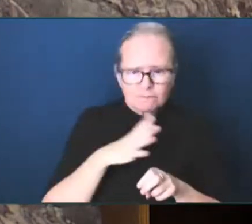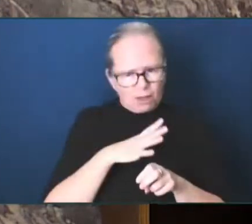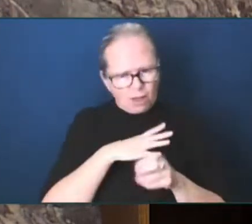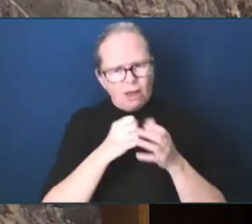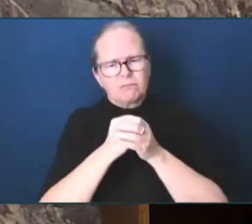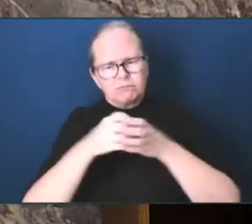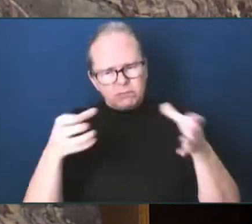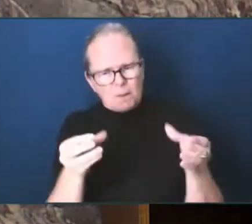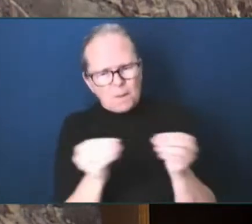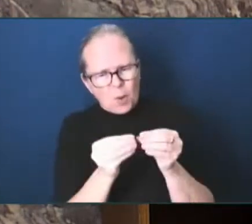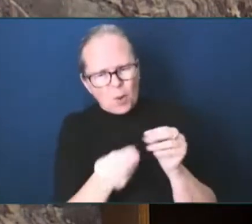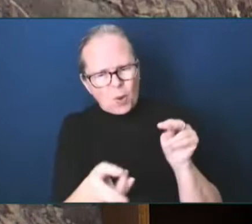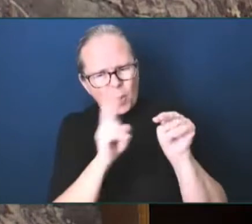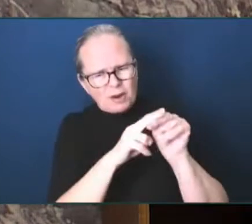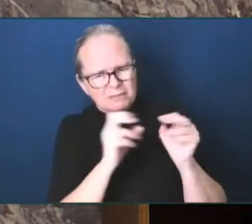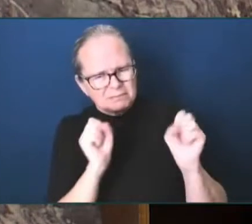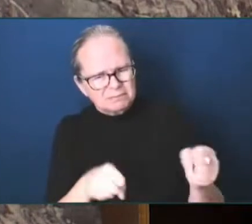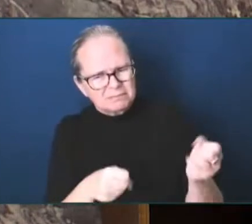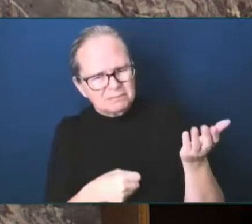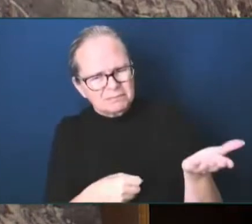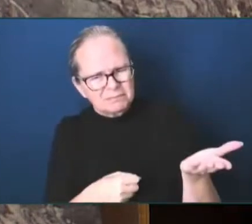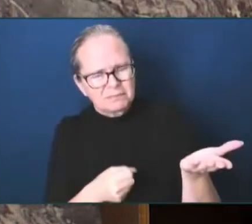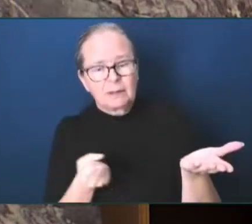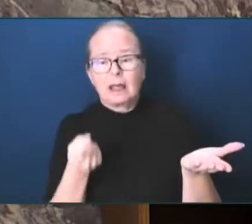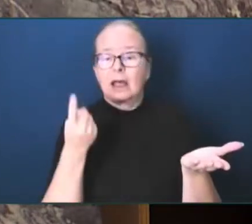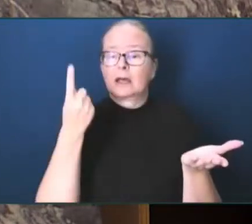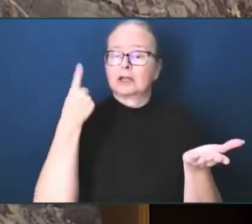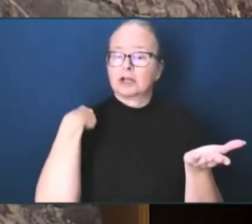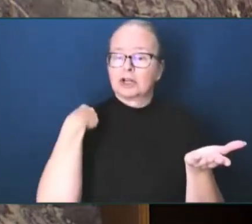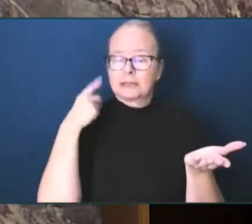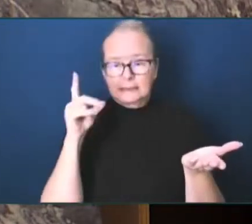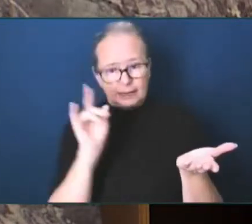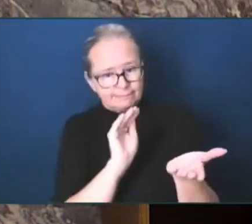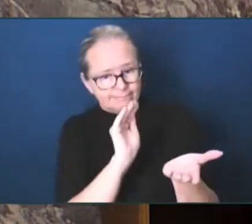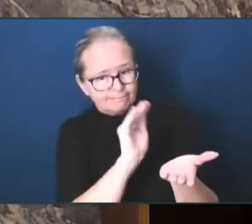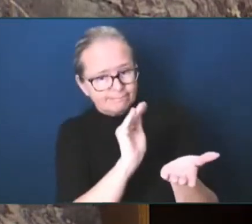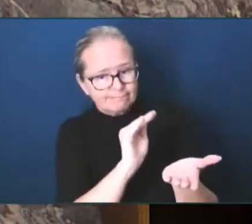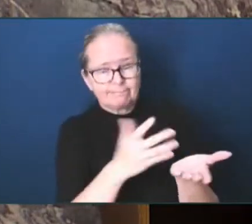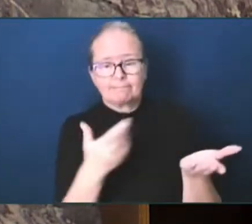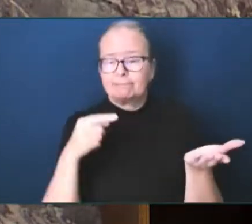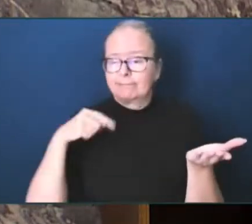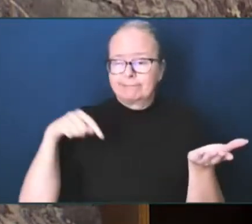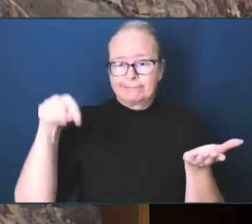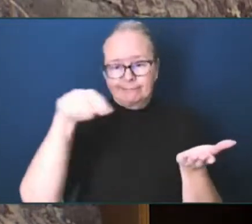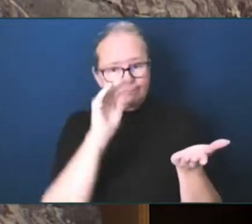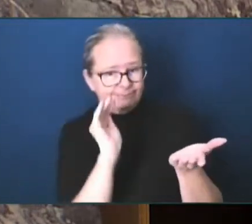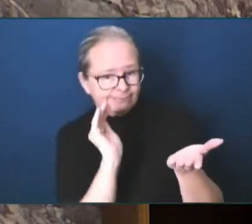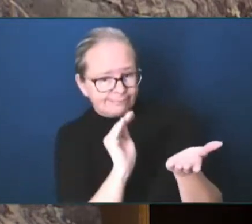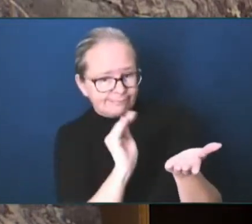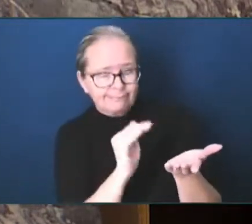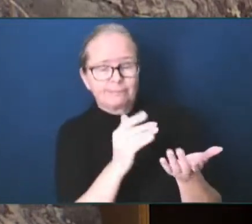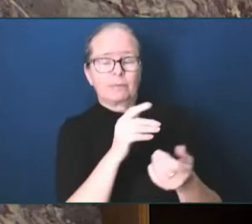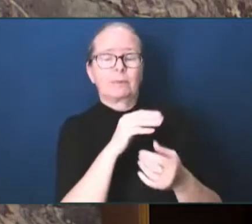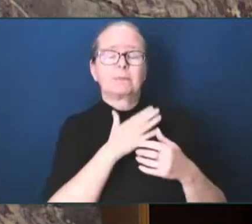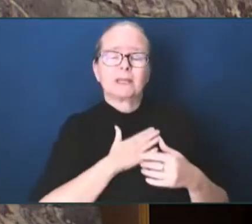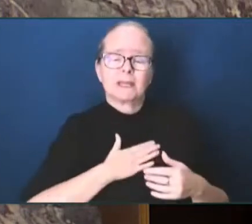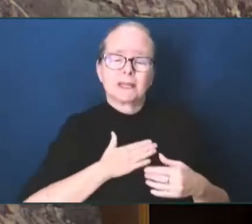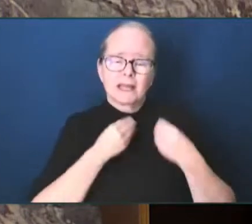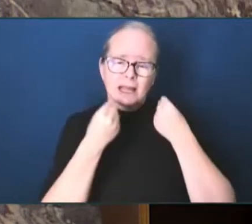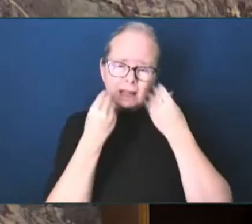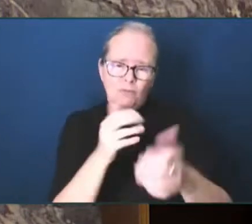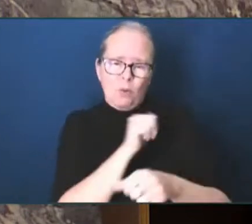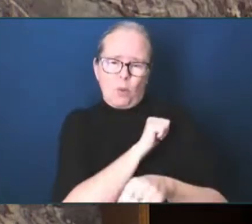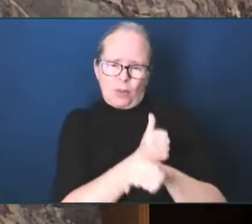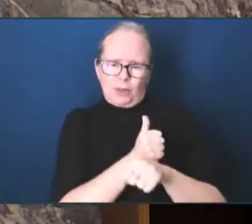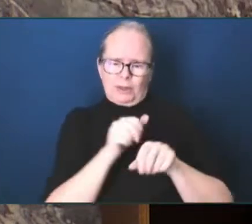Last year, she was directly asked to intercede with health authorities to provide communities the much-needed, much-asked-for car program services, Mr. Speaker. And you know what her